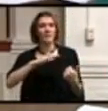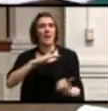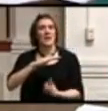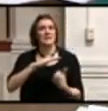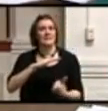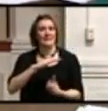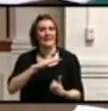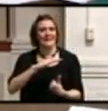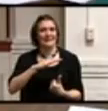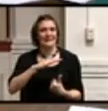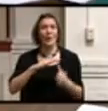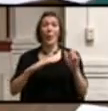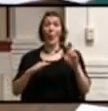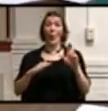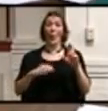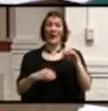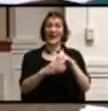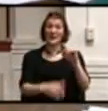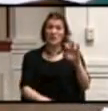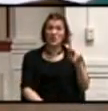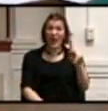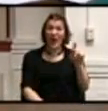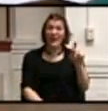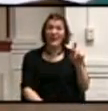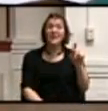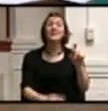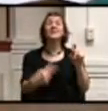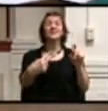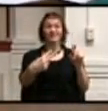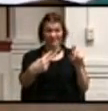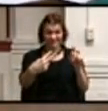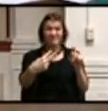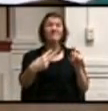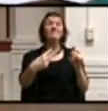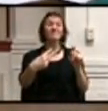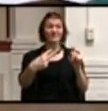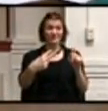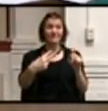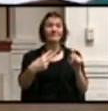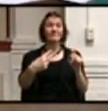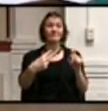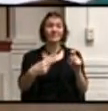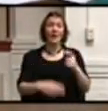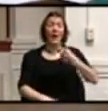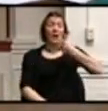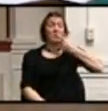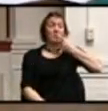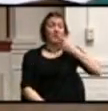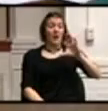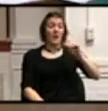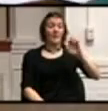basement, sometimes out of a truck, or was that? That's the command post.